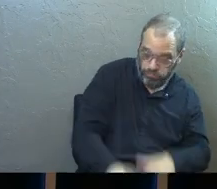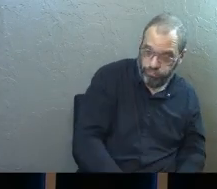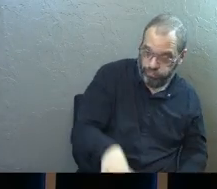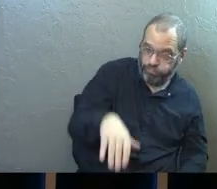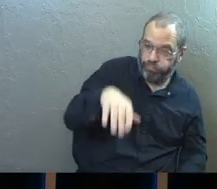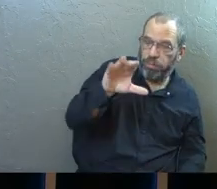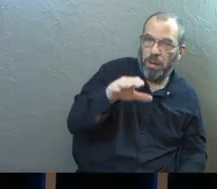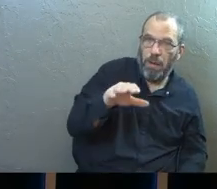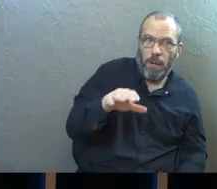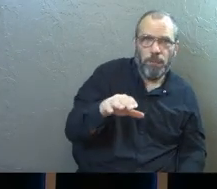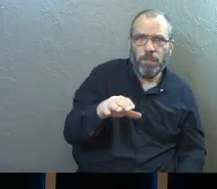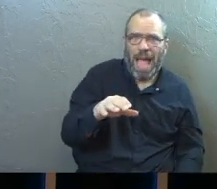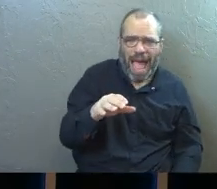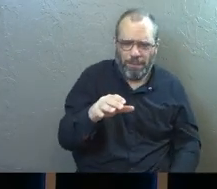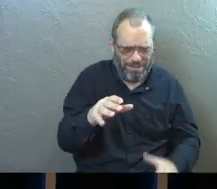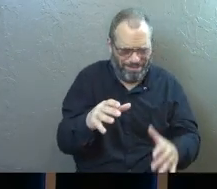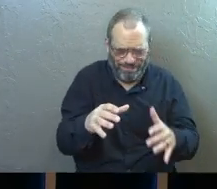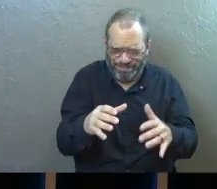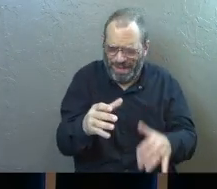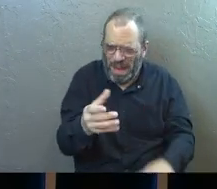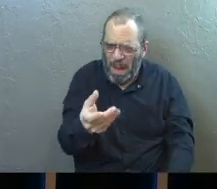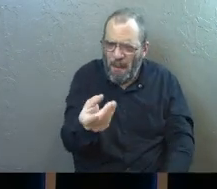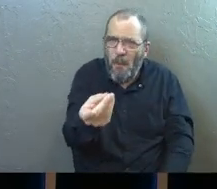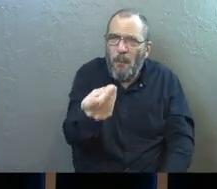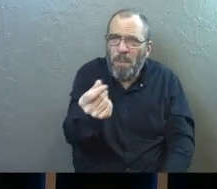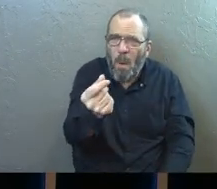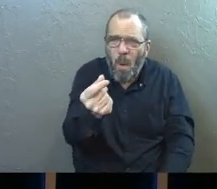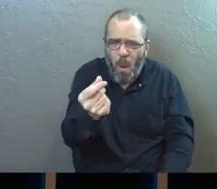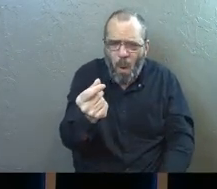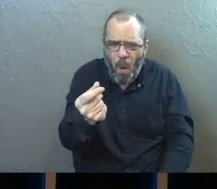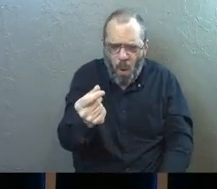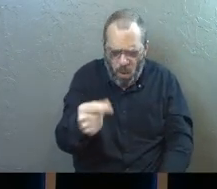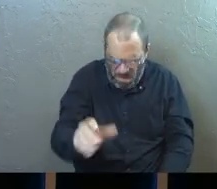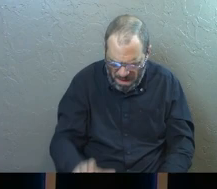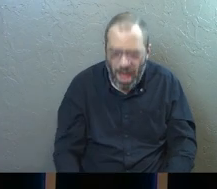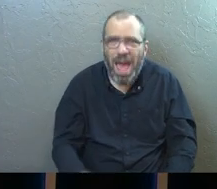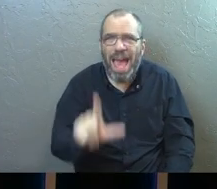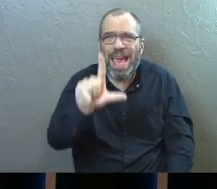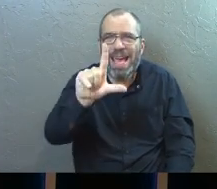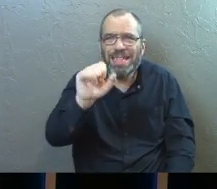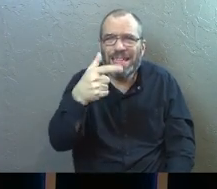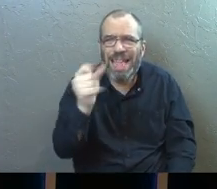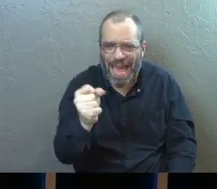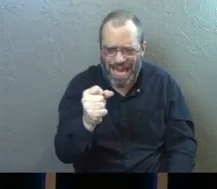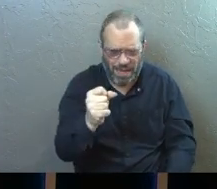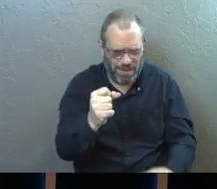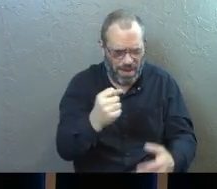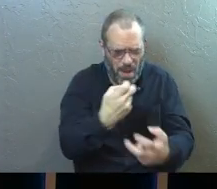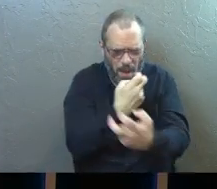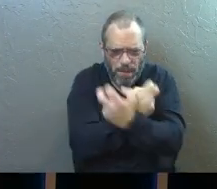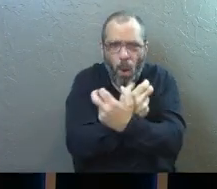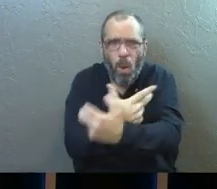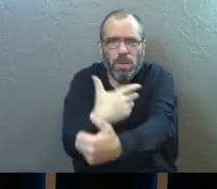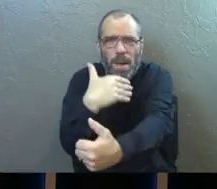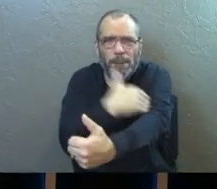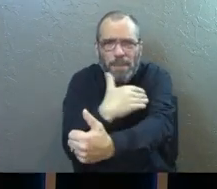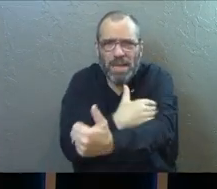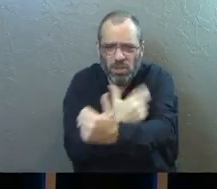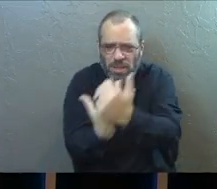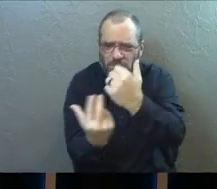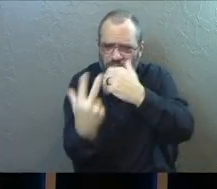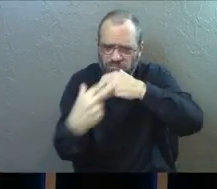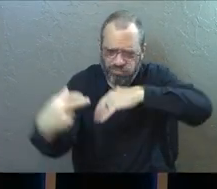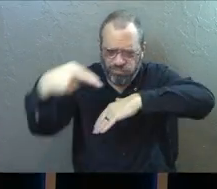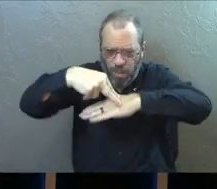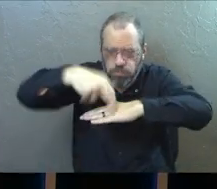right? And you're telling me in a matter of a second, this man's muscles, his bones, his body healed to the point that he could get up and he